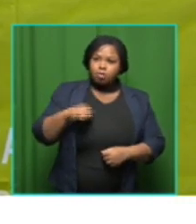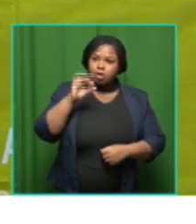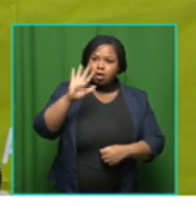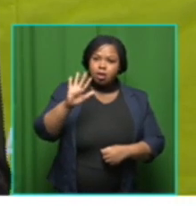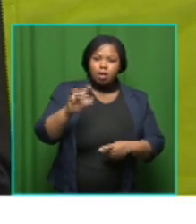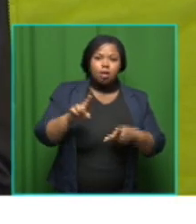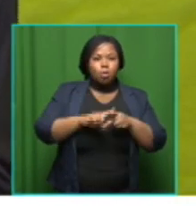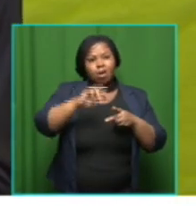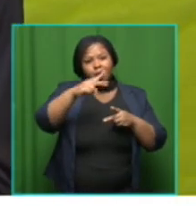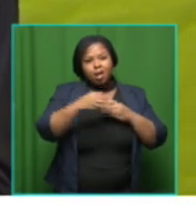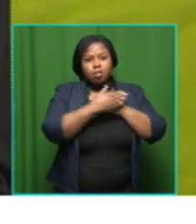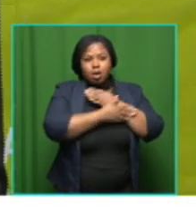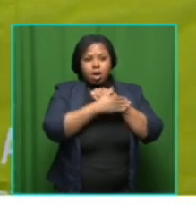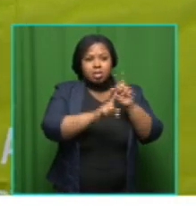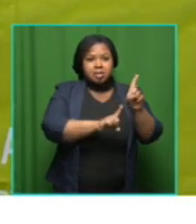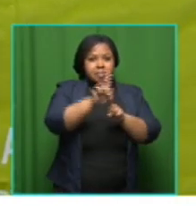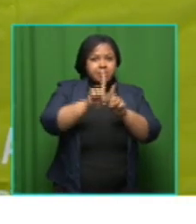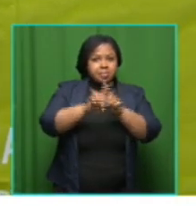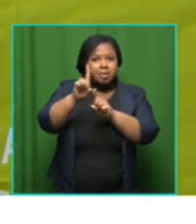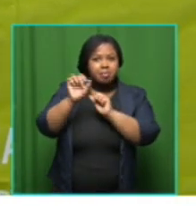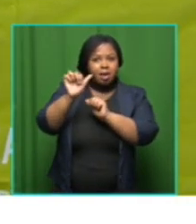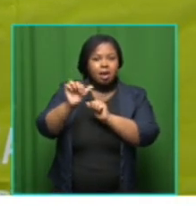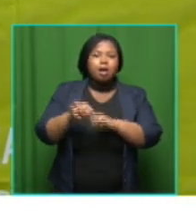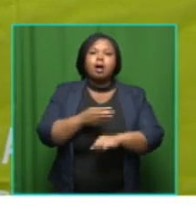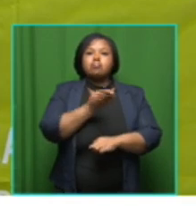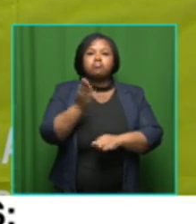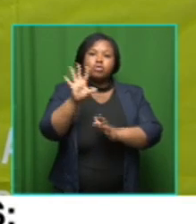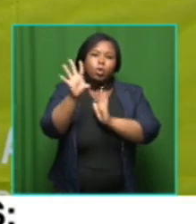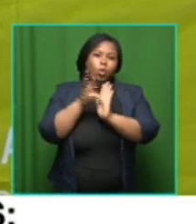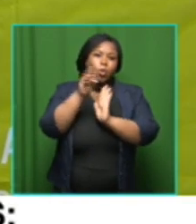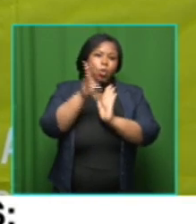send the message to our people all over the country